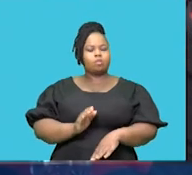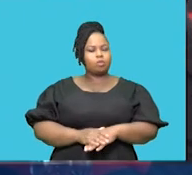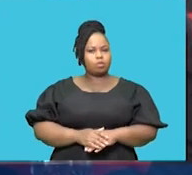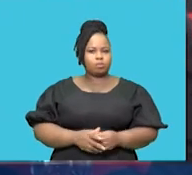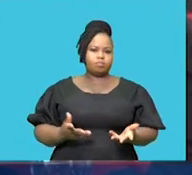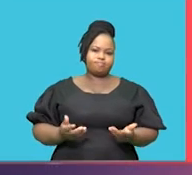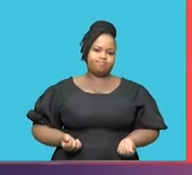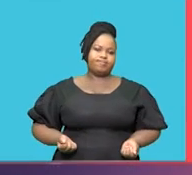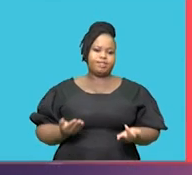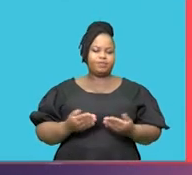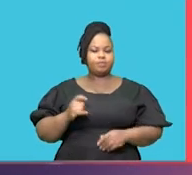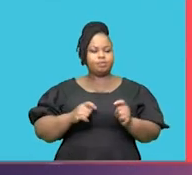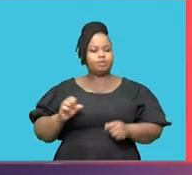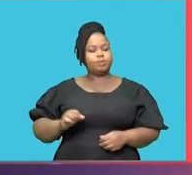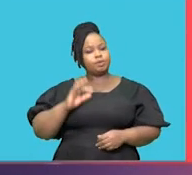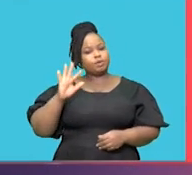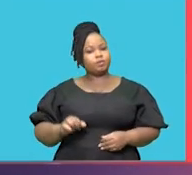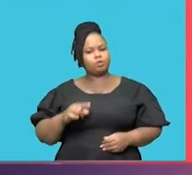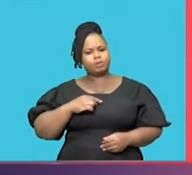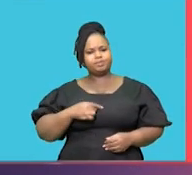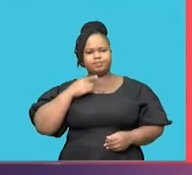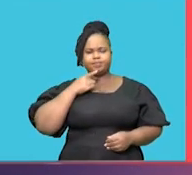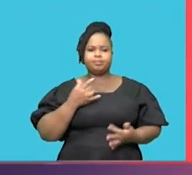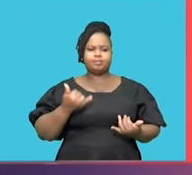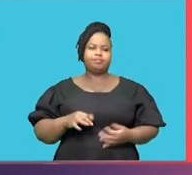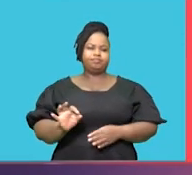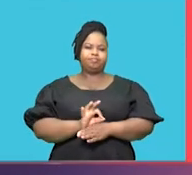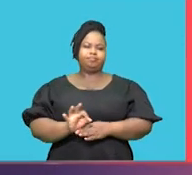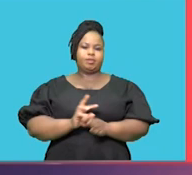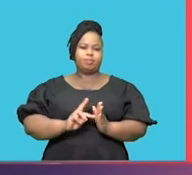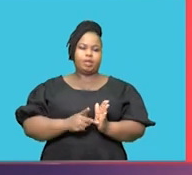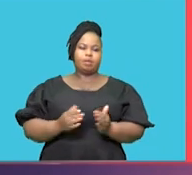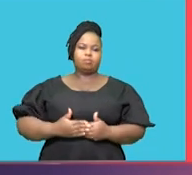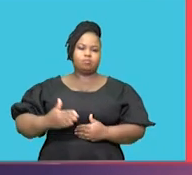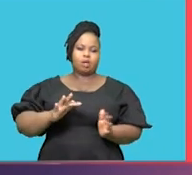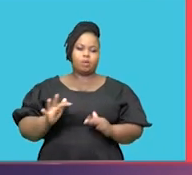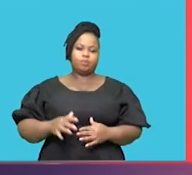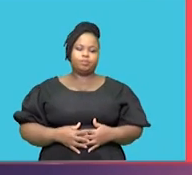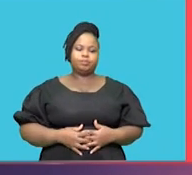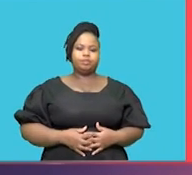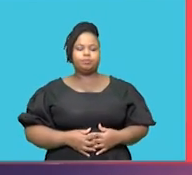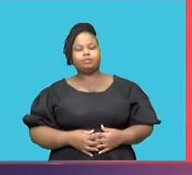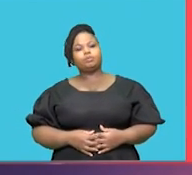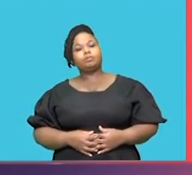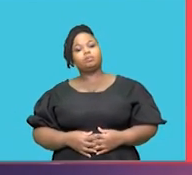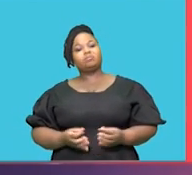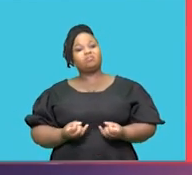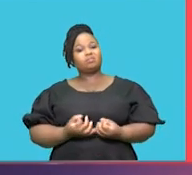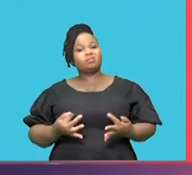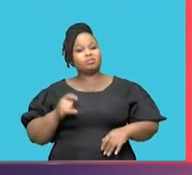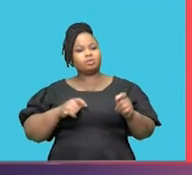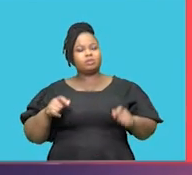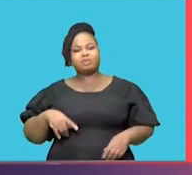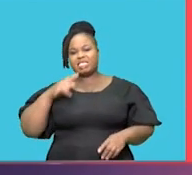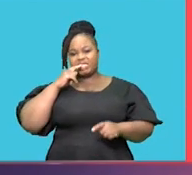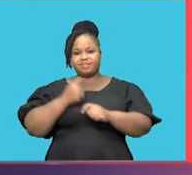abemi beli, esitsho ecangatha kwiintlelo zabo ukuya phambili. The majority of people in